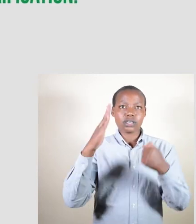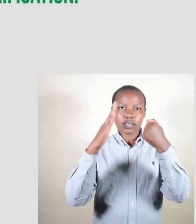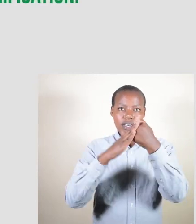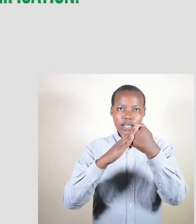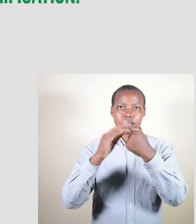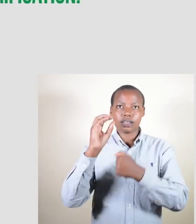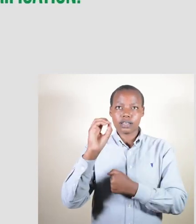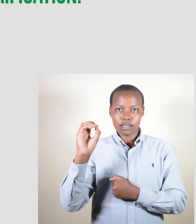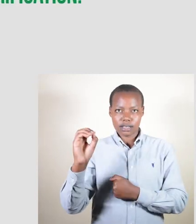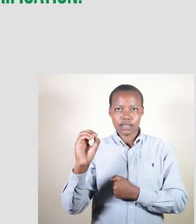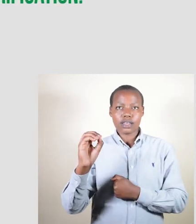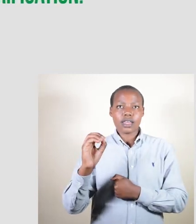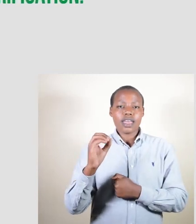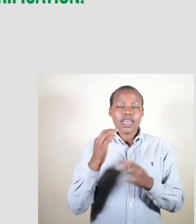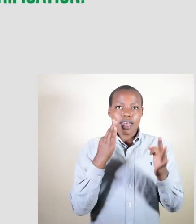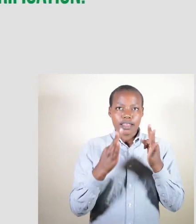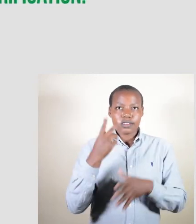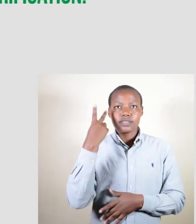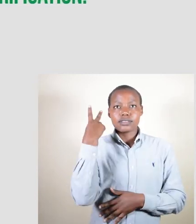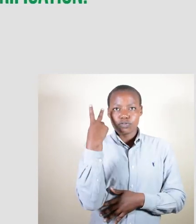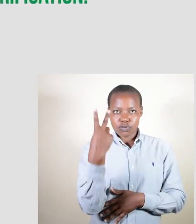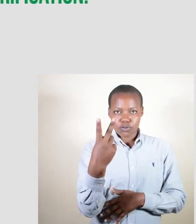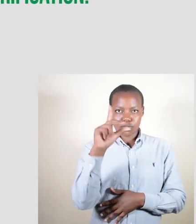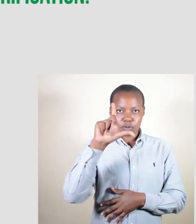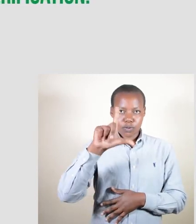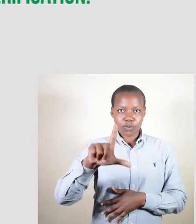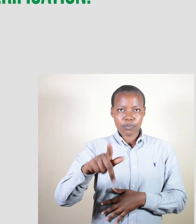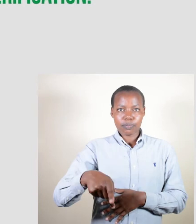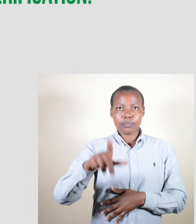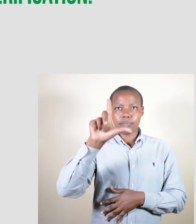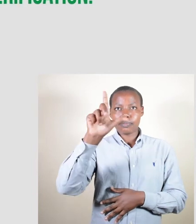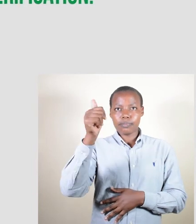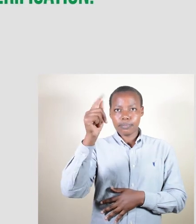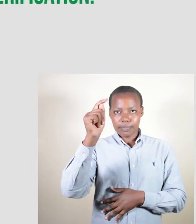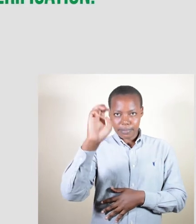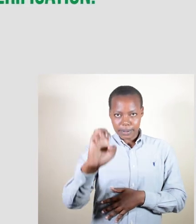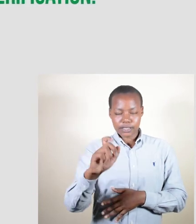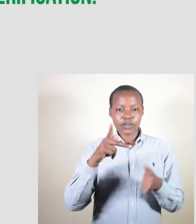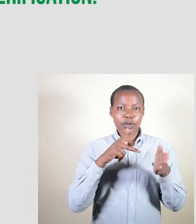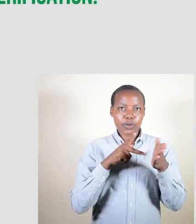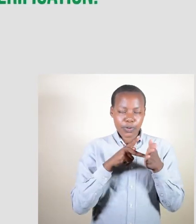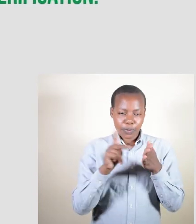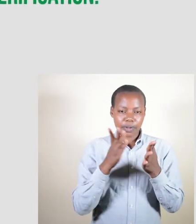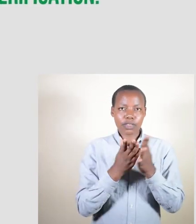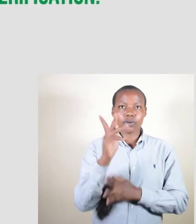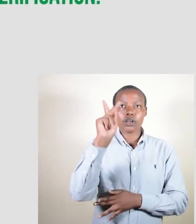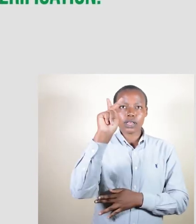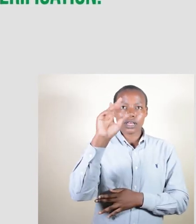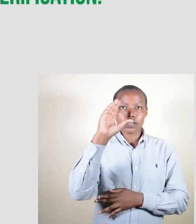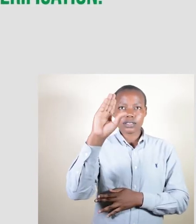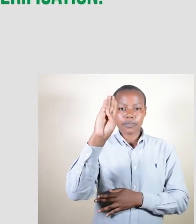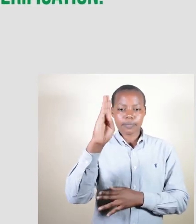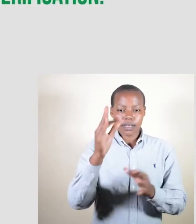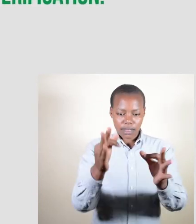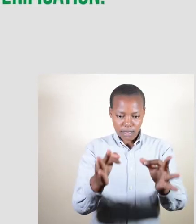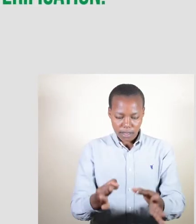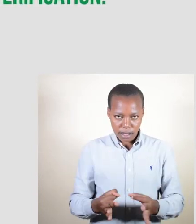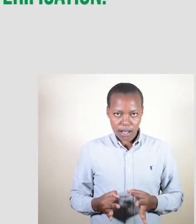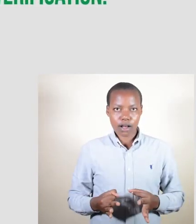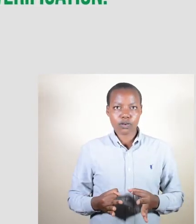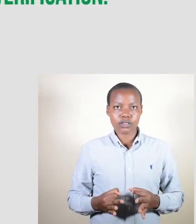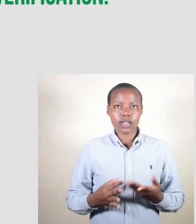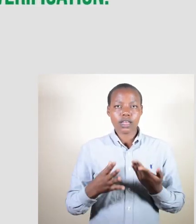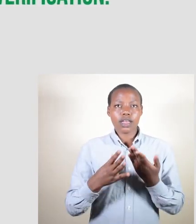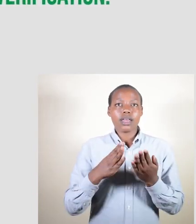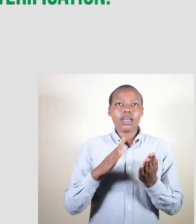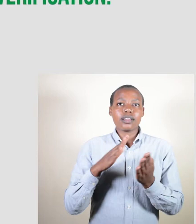2,900 Kenyan shillings if it is a double plate. Such payment is made through KCB account and